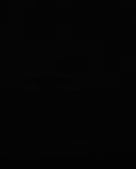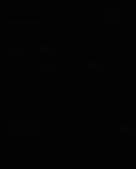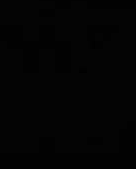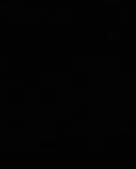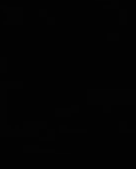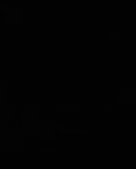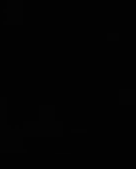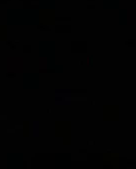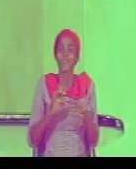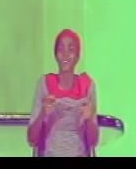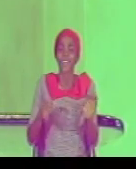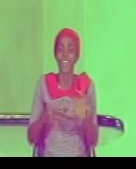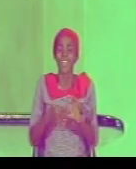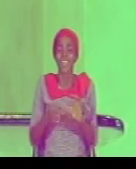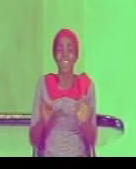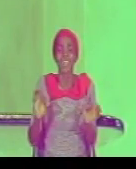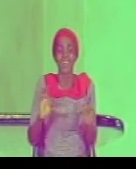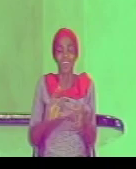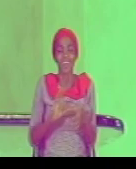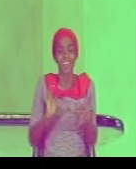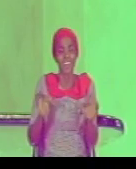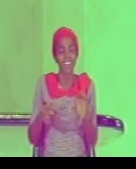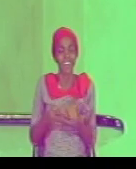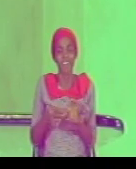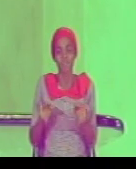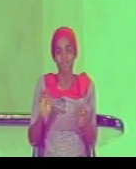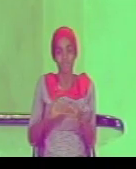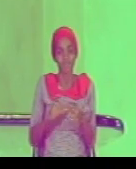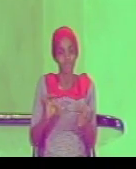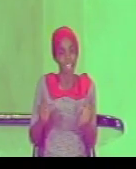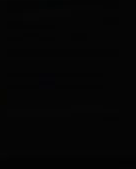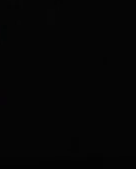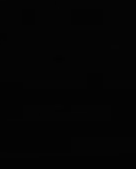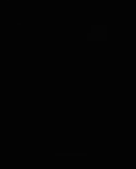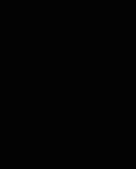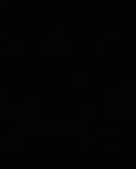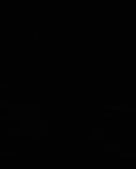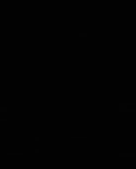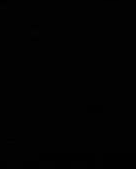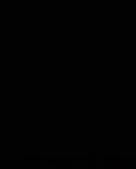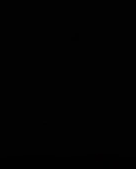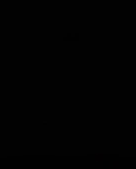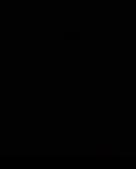of God. Oh yes, my story, my story.